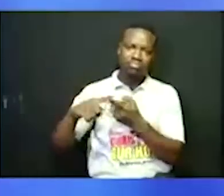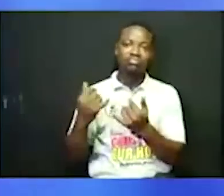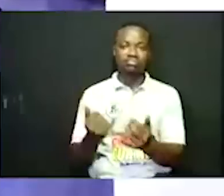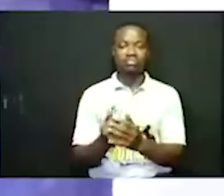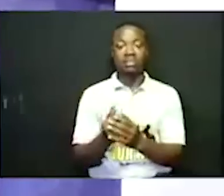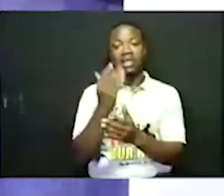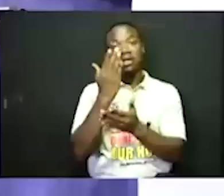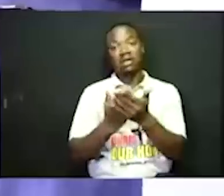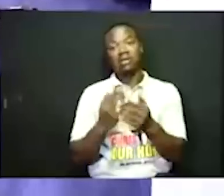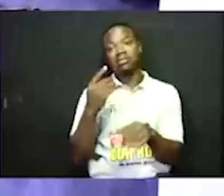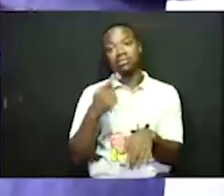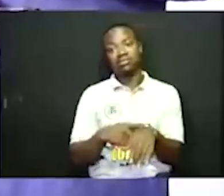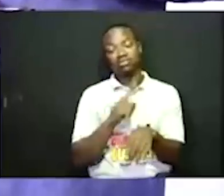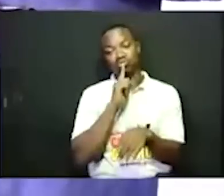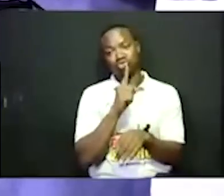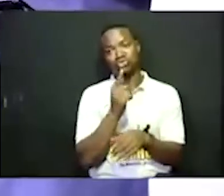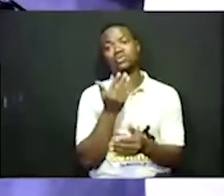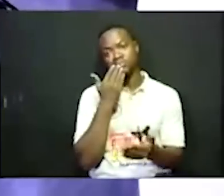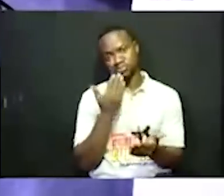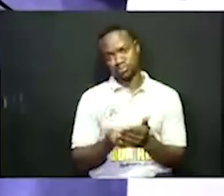Sometimes it is good.